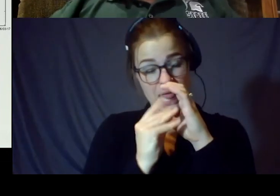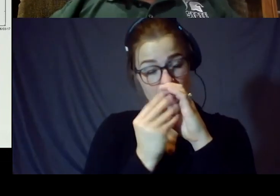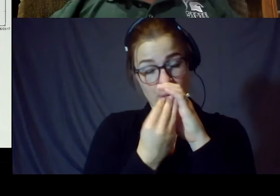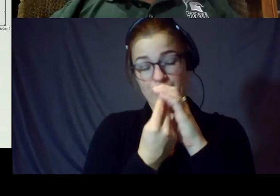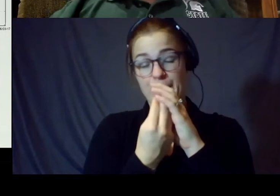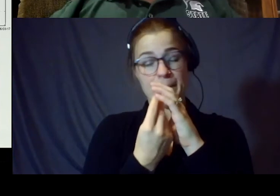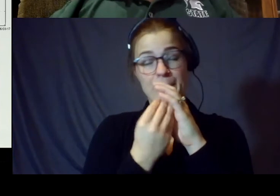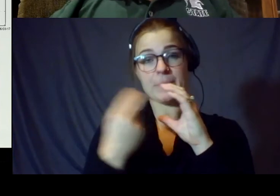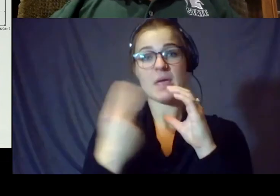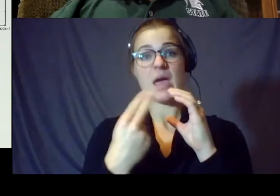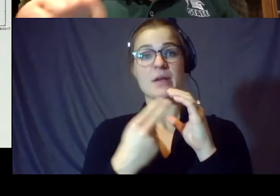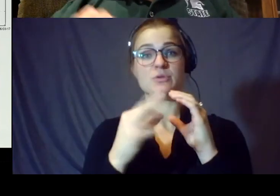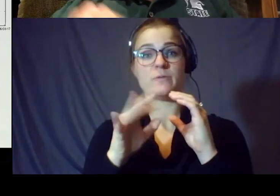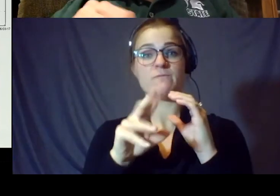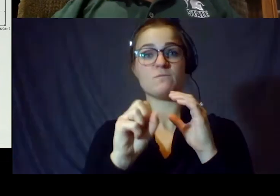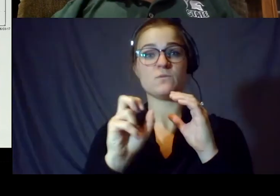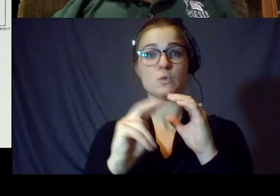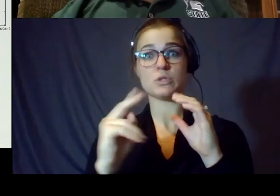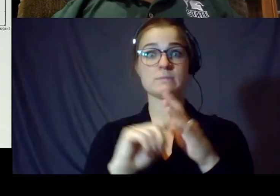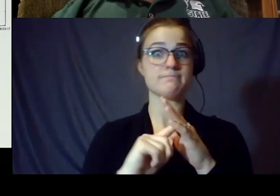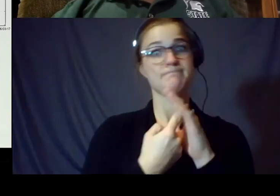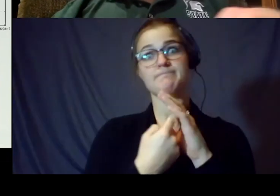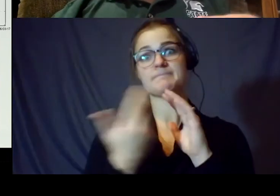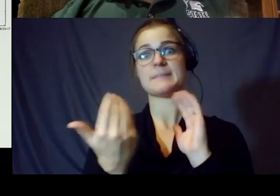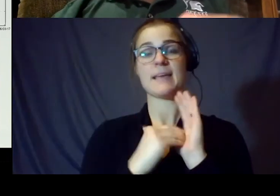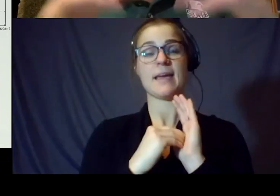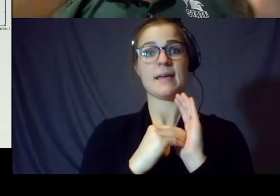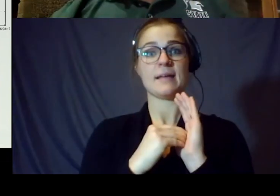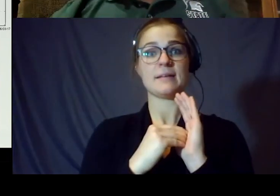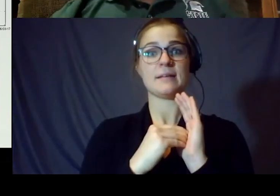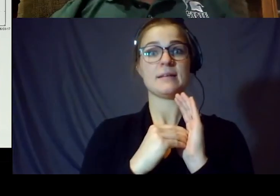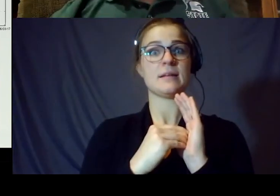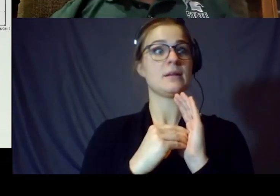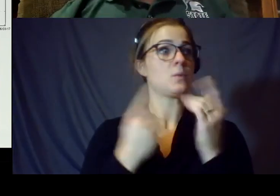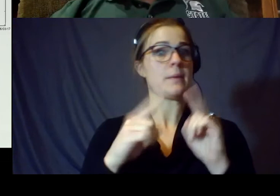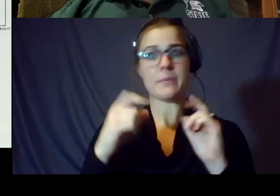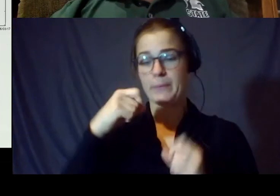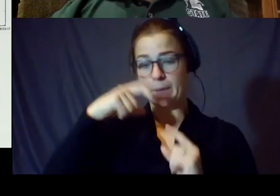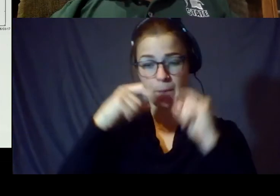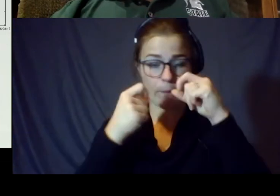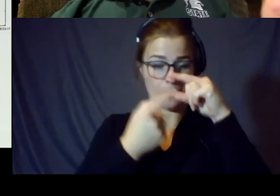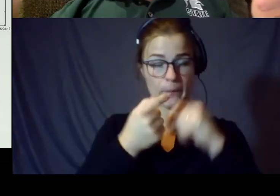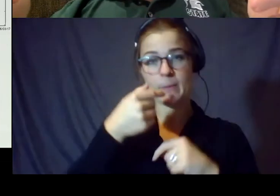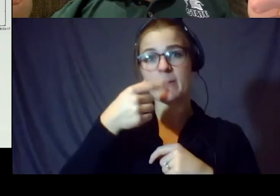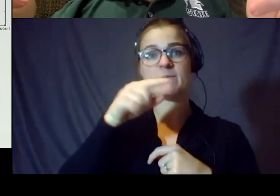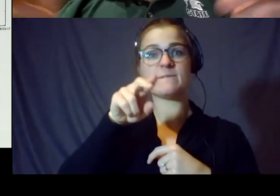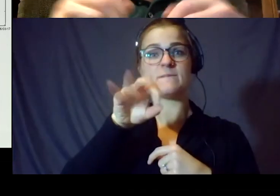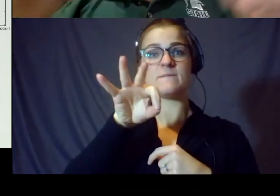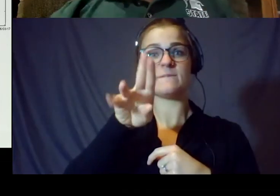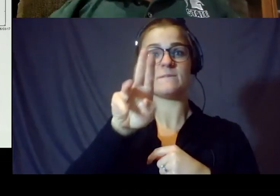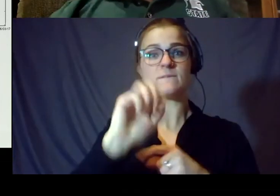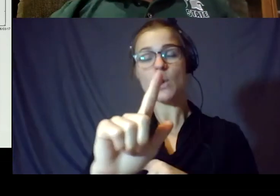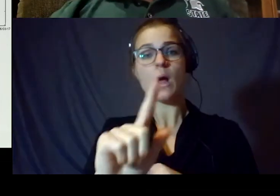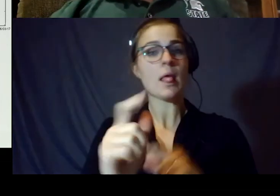kicks on again. And when it kicks on, there's now all kinds of fuel. And it's